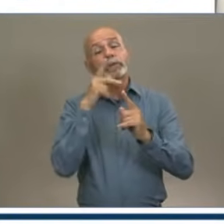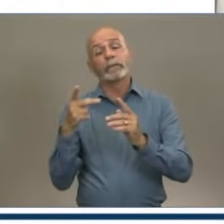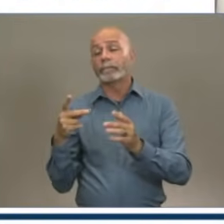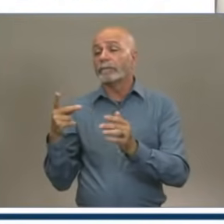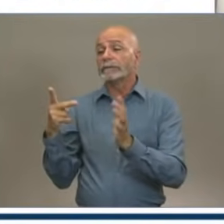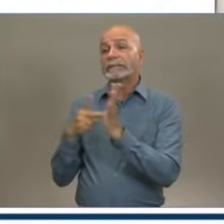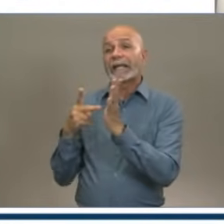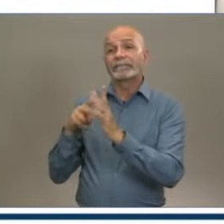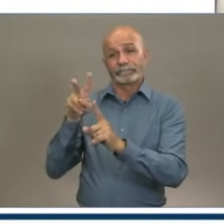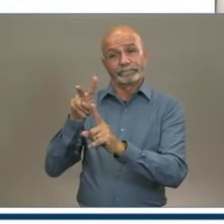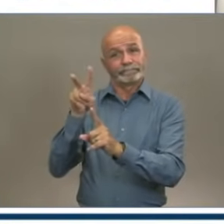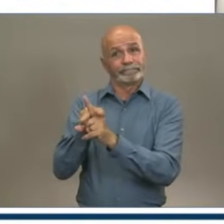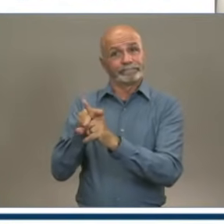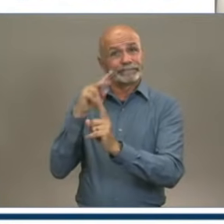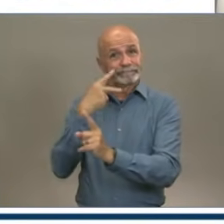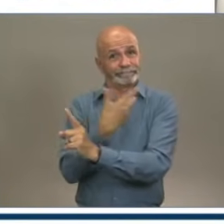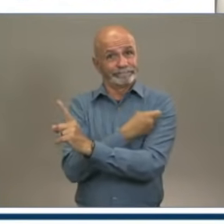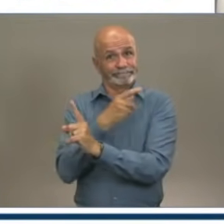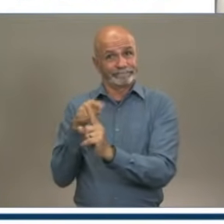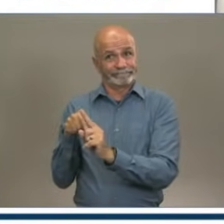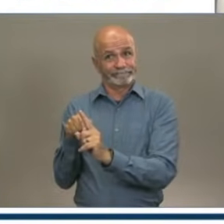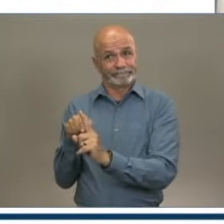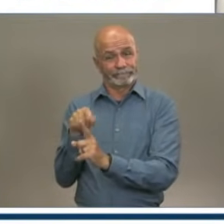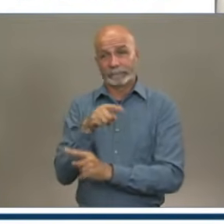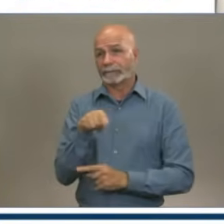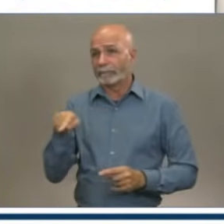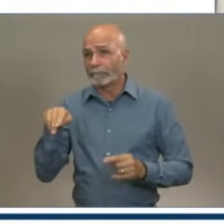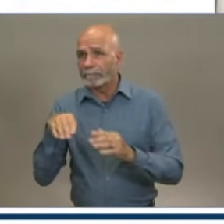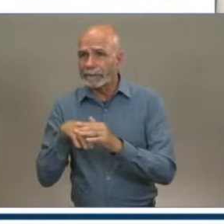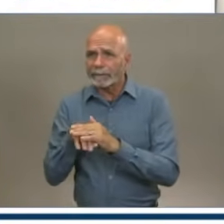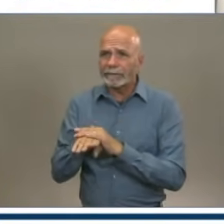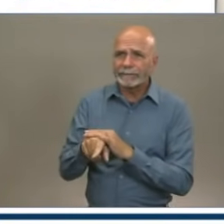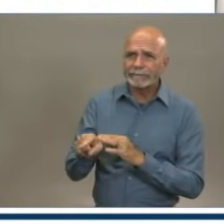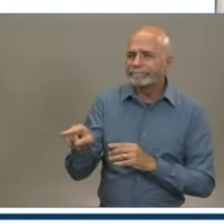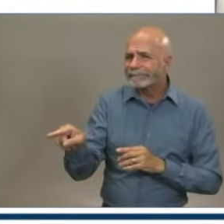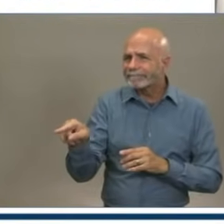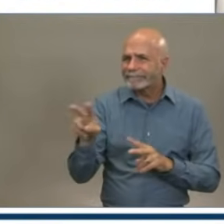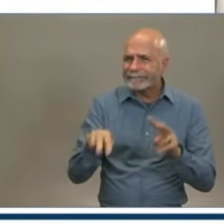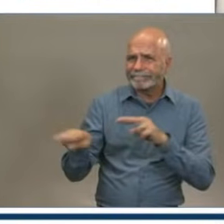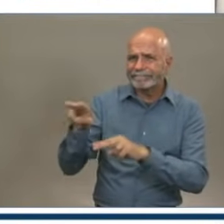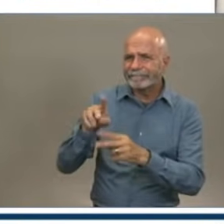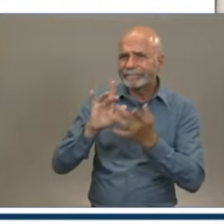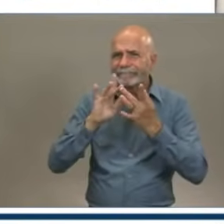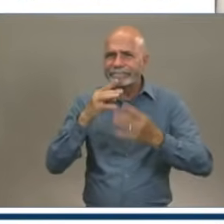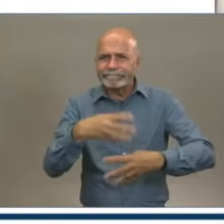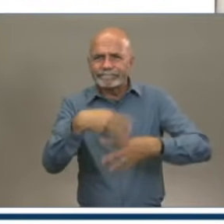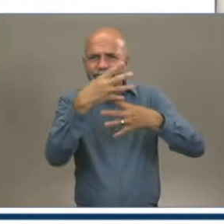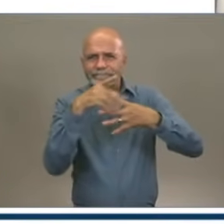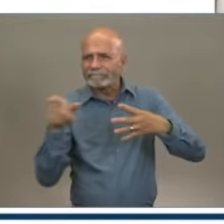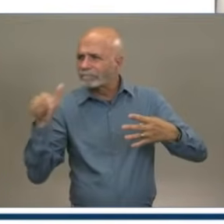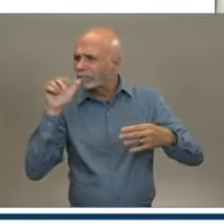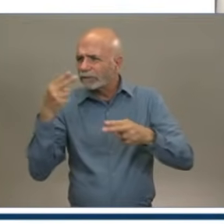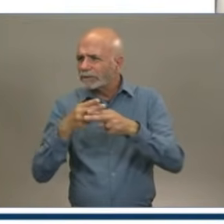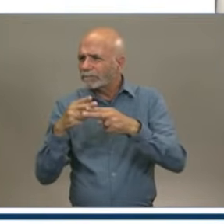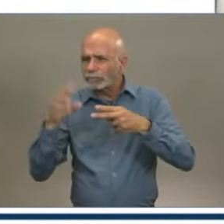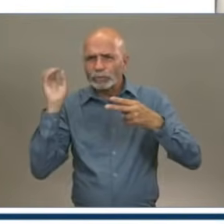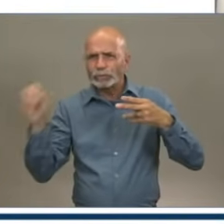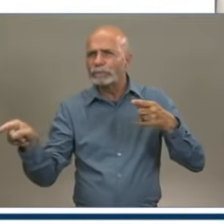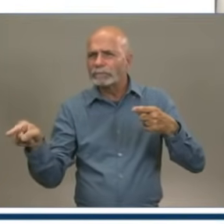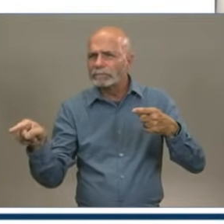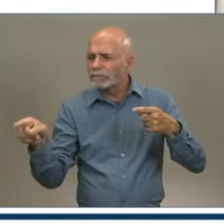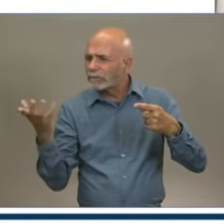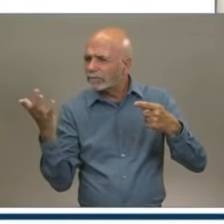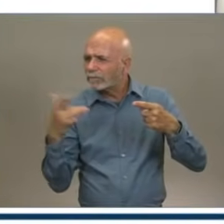turned away. They couldn't find a record of it through online bookings. Do you know how prevalent that problem